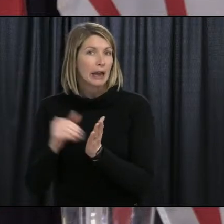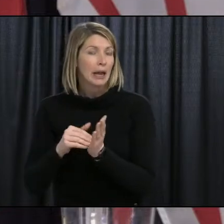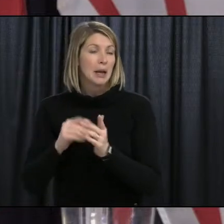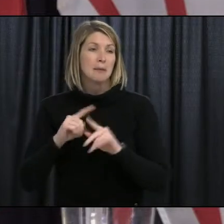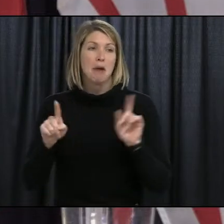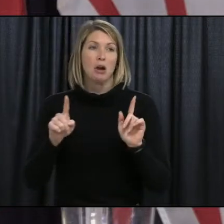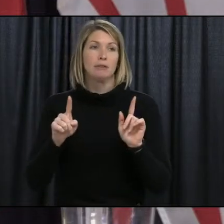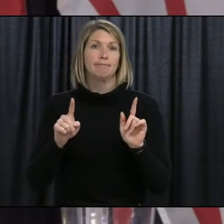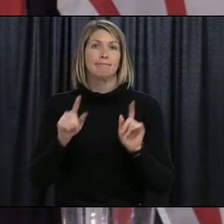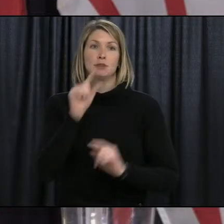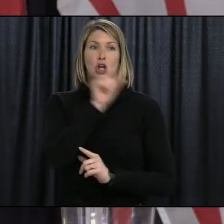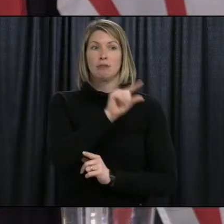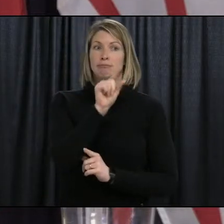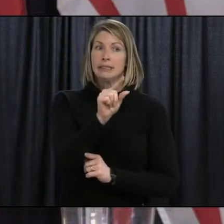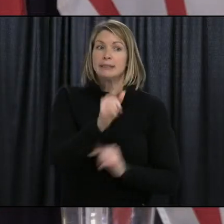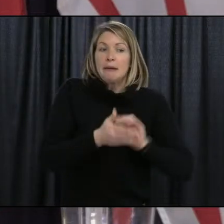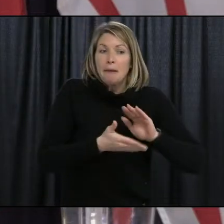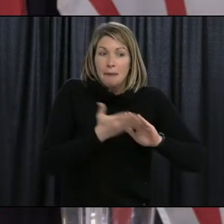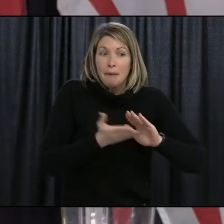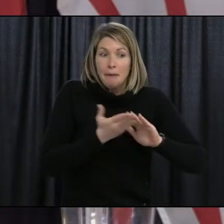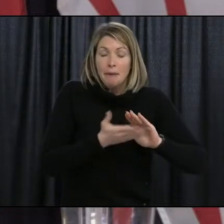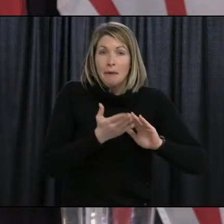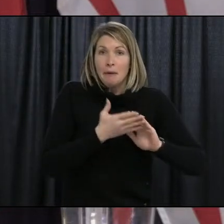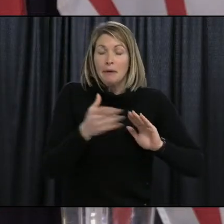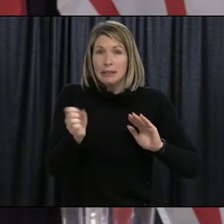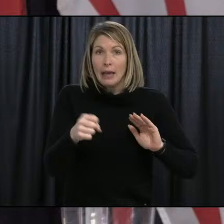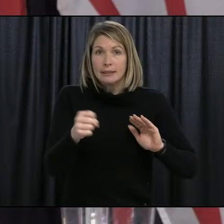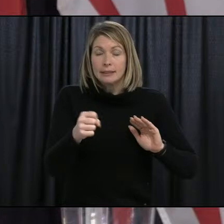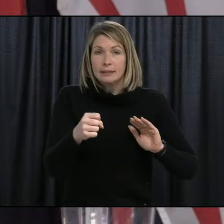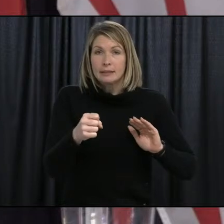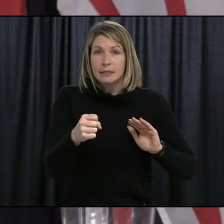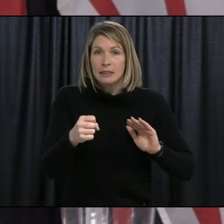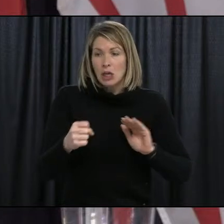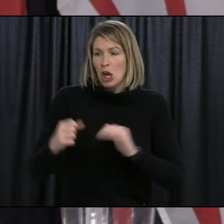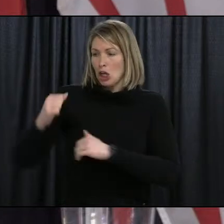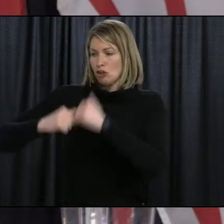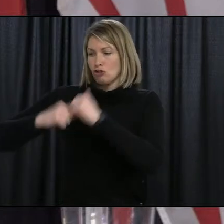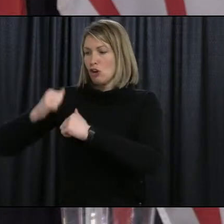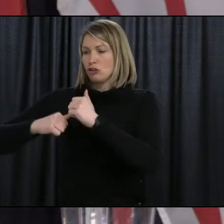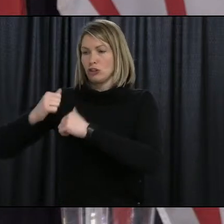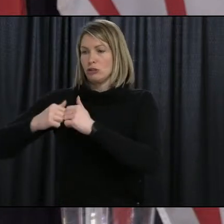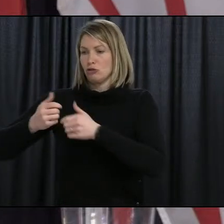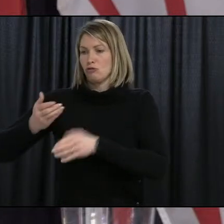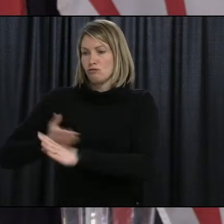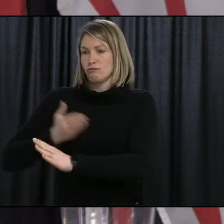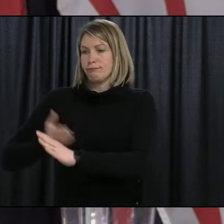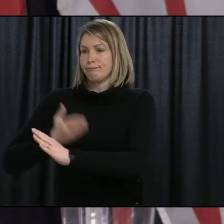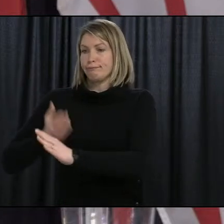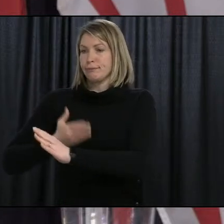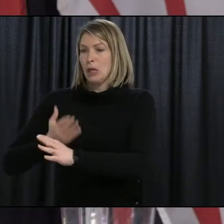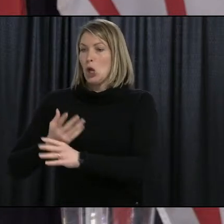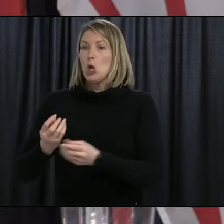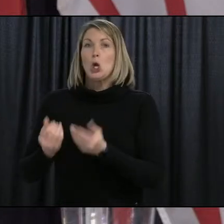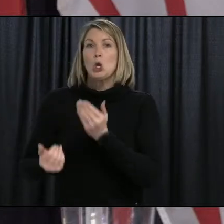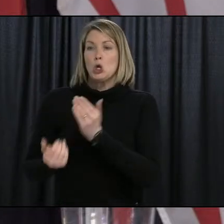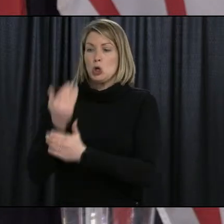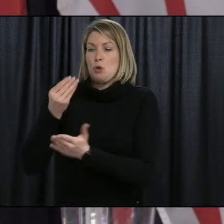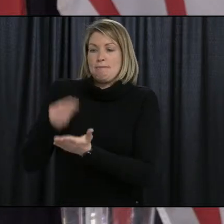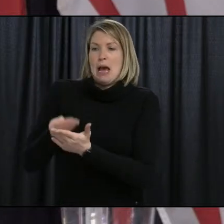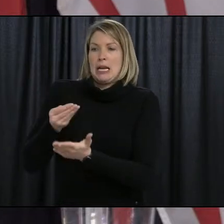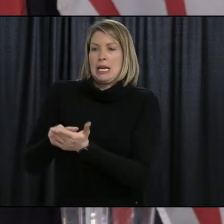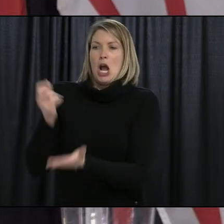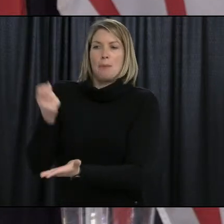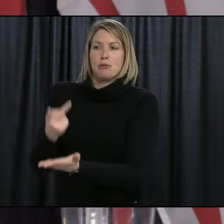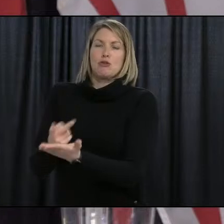prescribed earlier, so that's not new expenses. And with respect to the Atlantic bubble, as I've mentioned, there was an urgency to